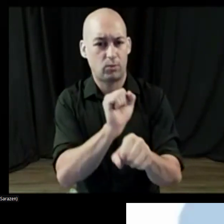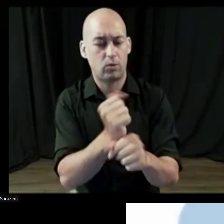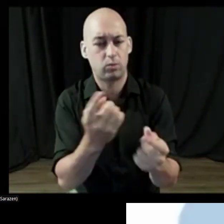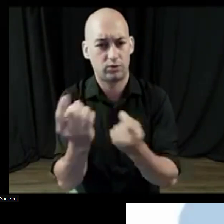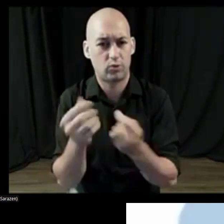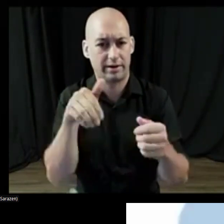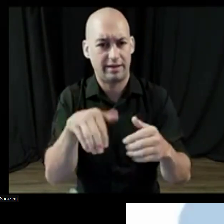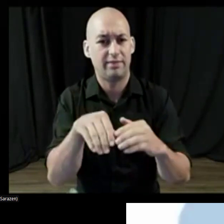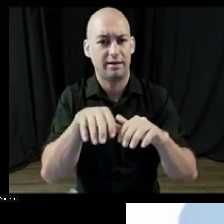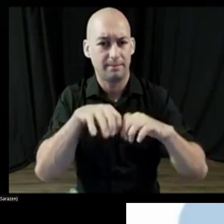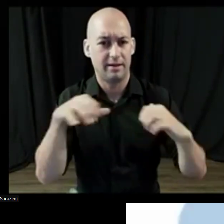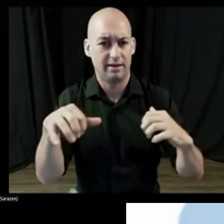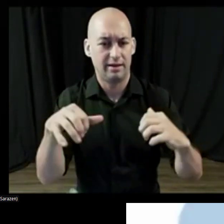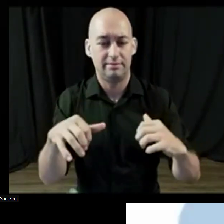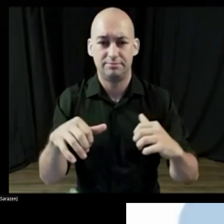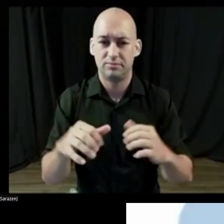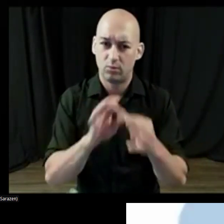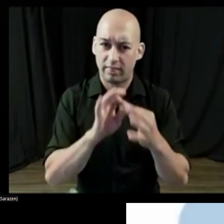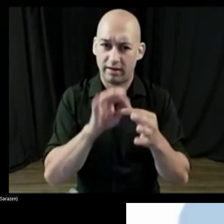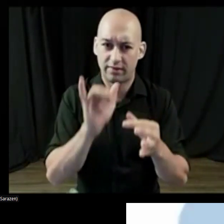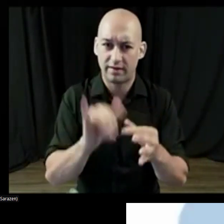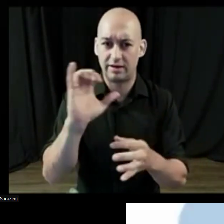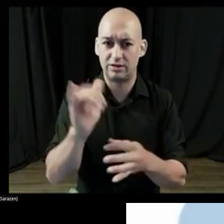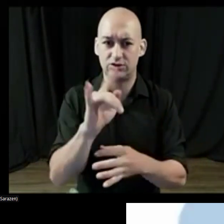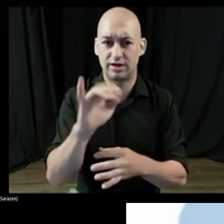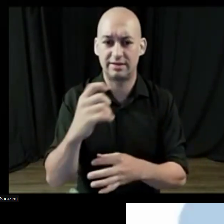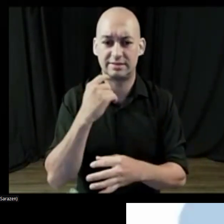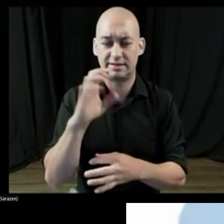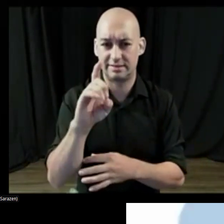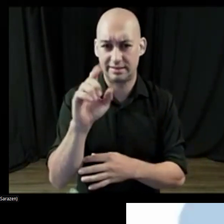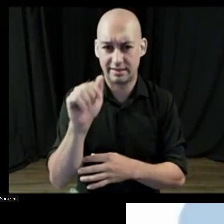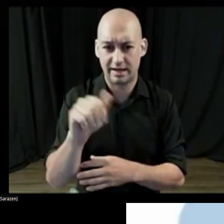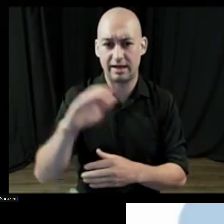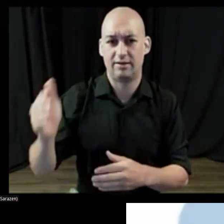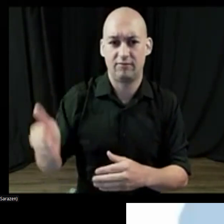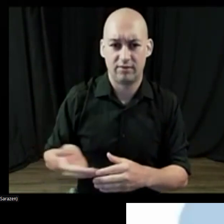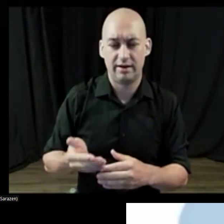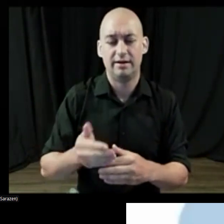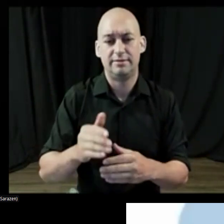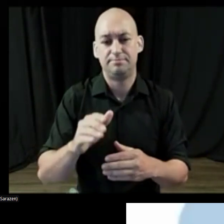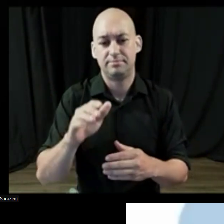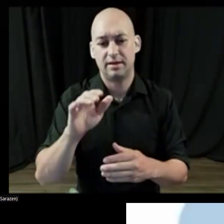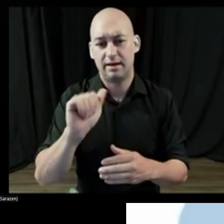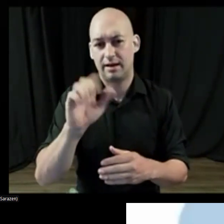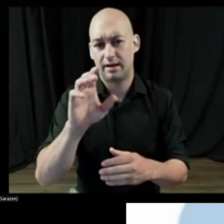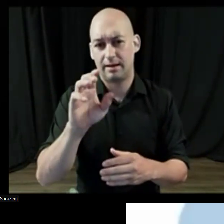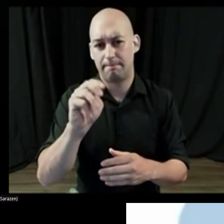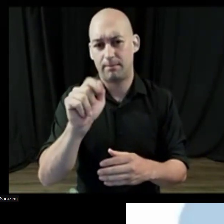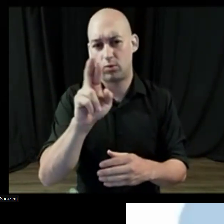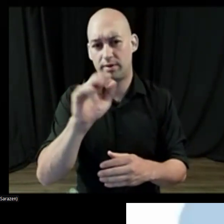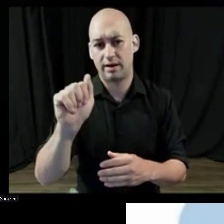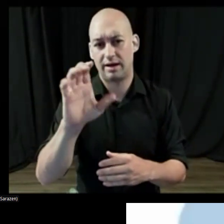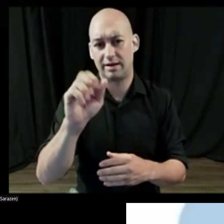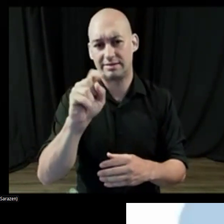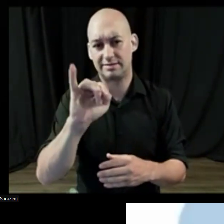that end, as Jackie mentioned, CDA has invited the State Equity Officer, Maria Castillo Augusto, to speak with us as